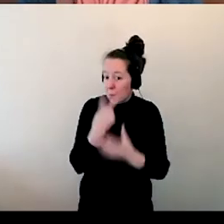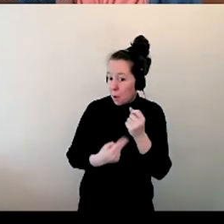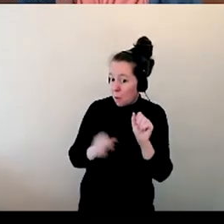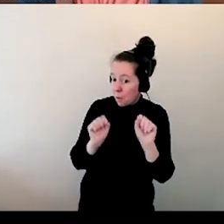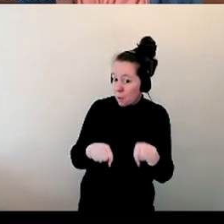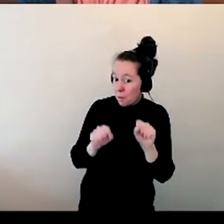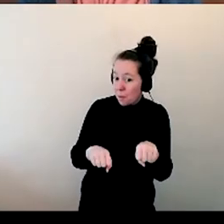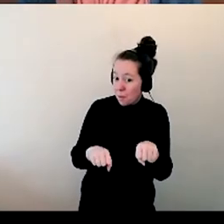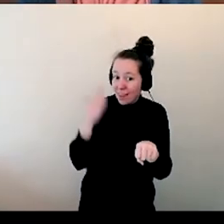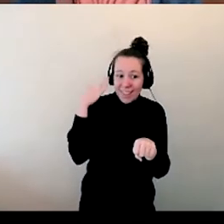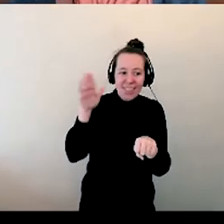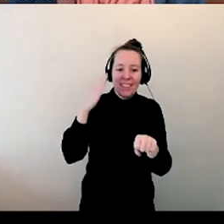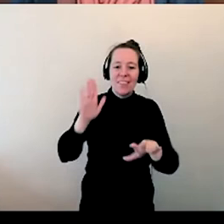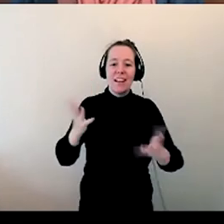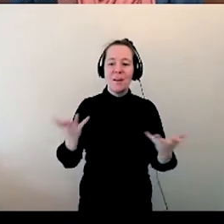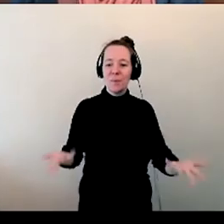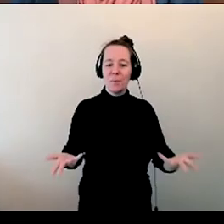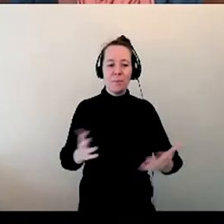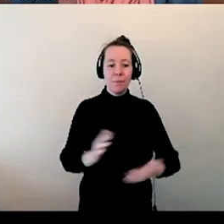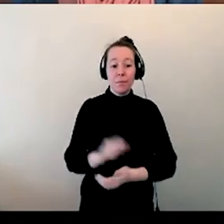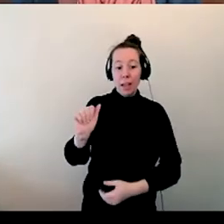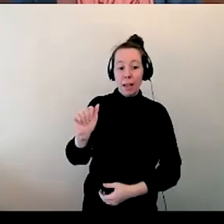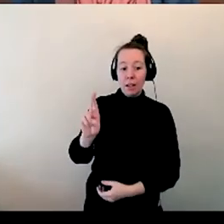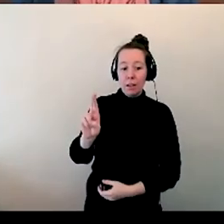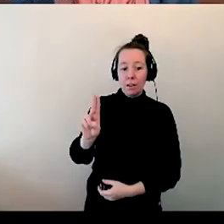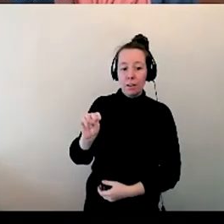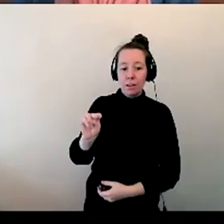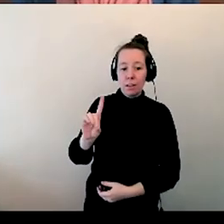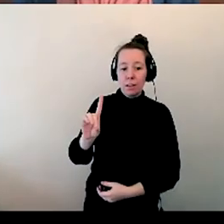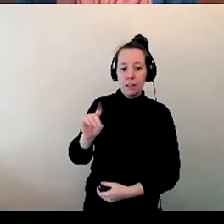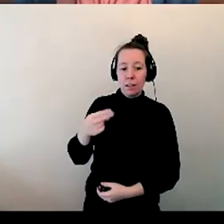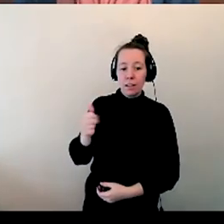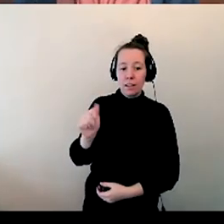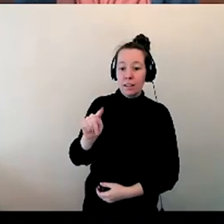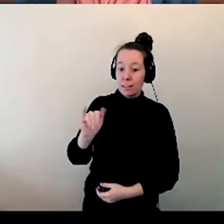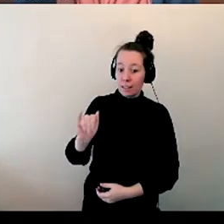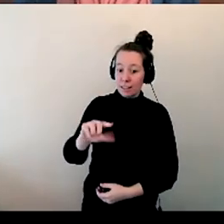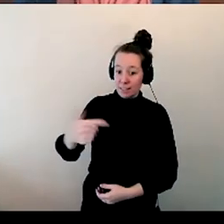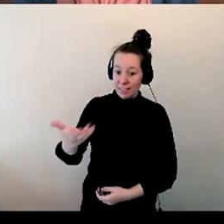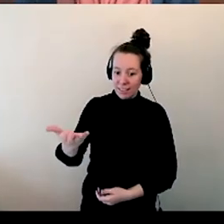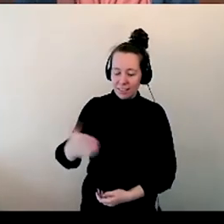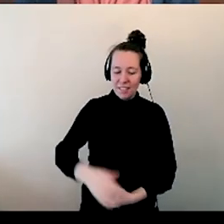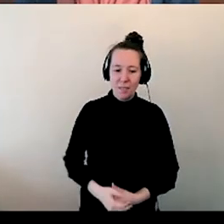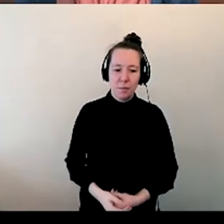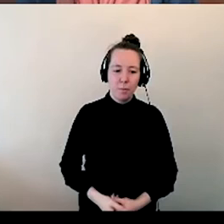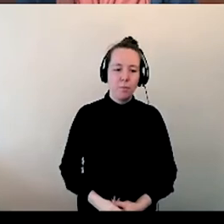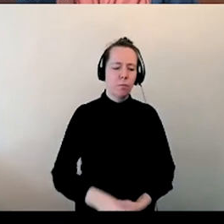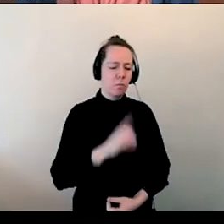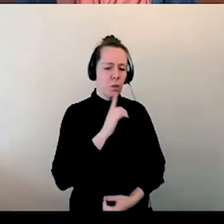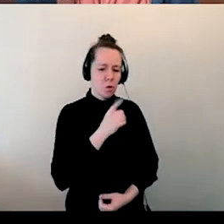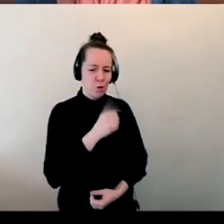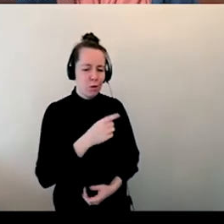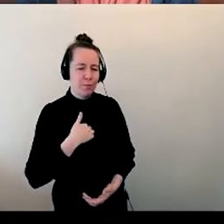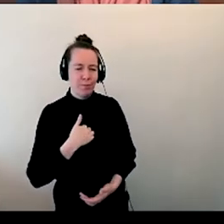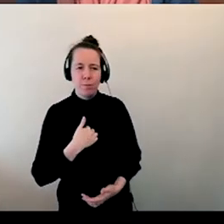don't know, Arundhati, do you want to start off perhaps, or? Yeah, sure. I know that I'm a fantasy girl